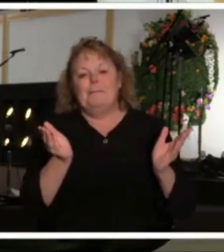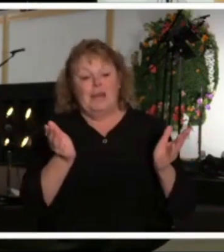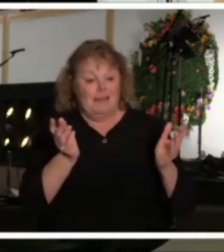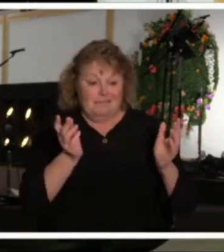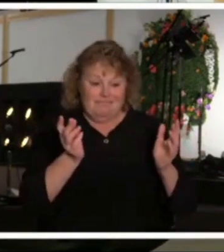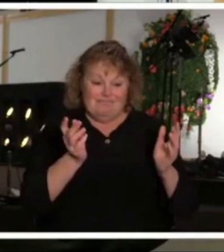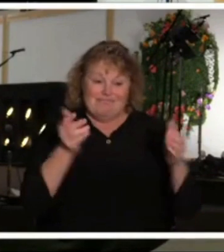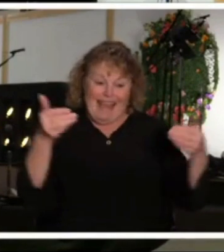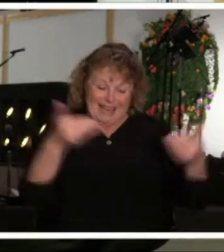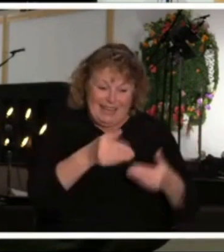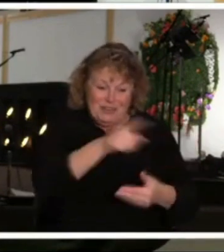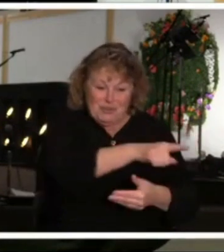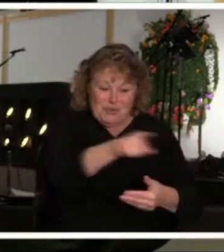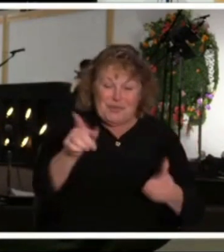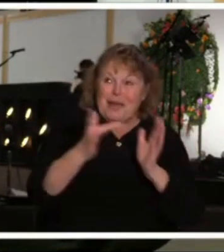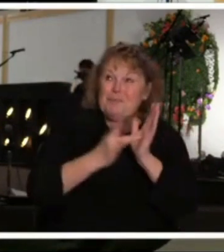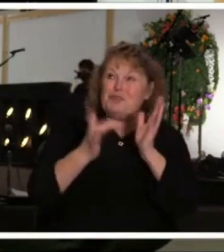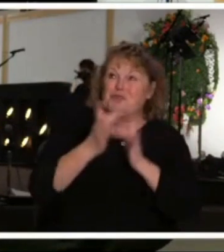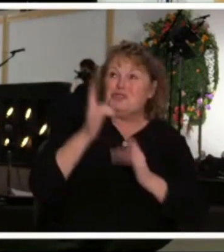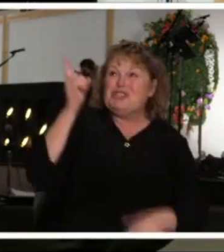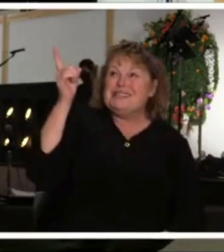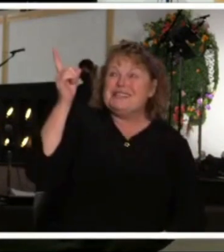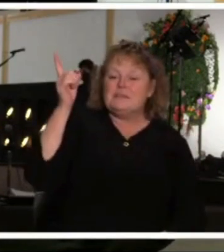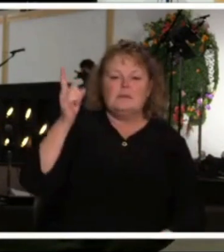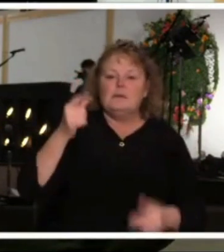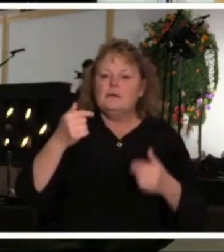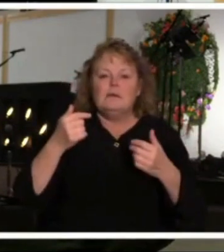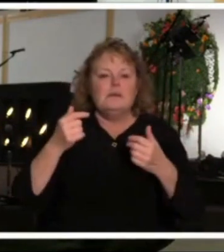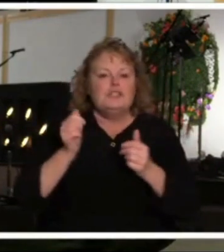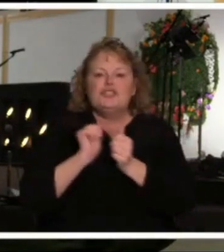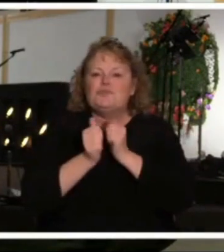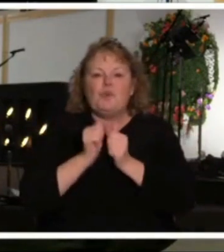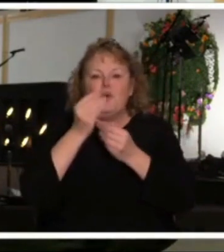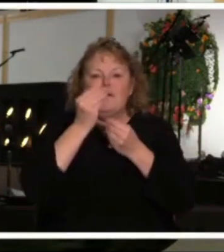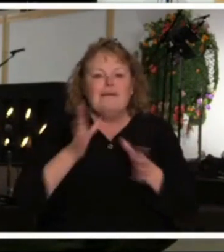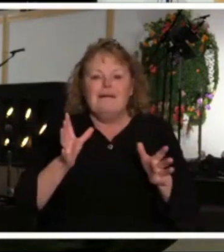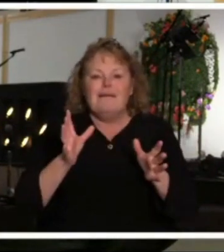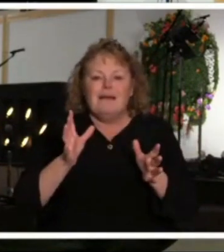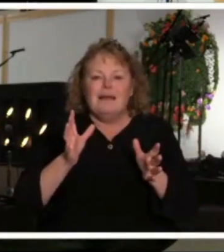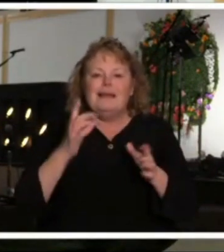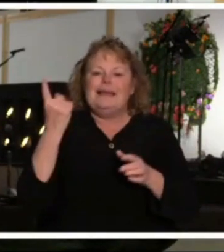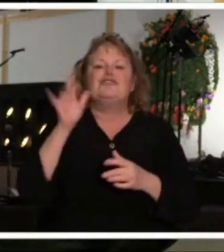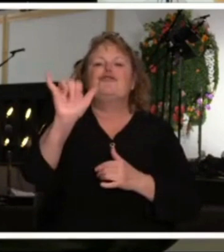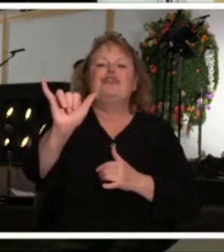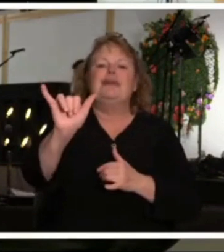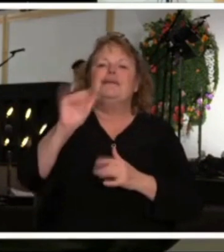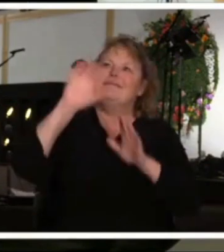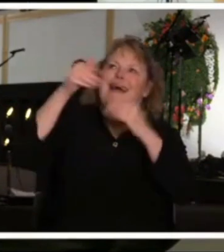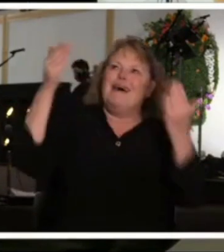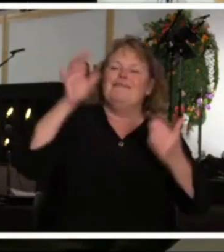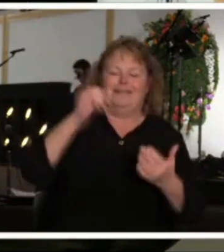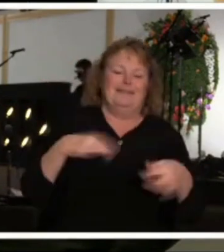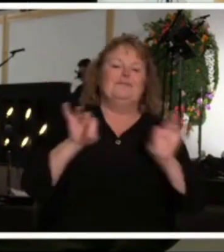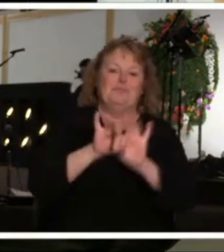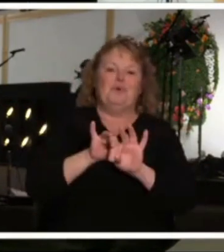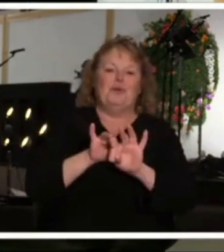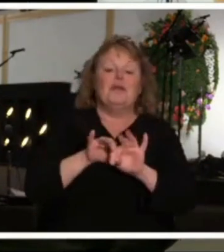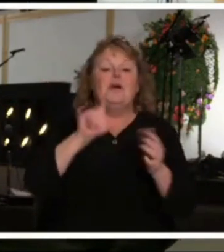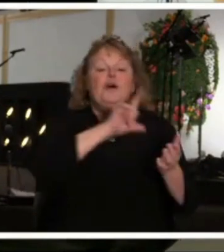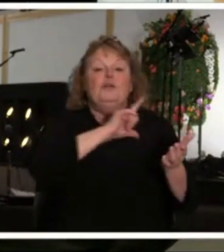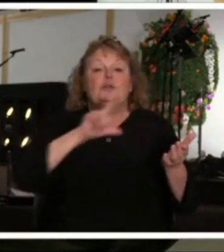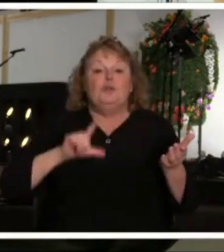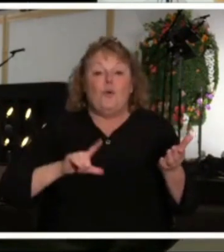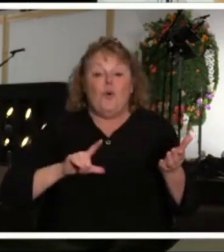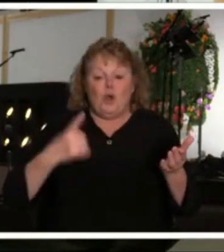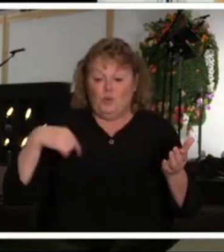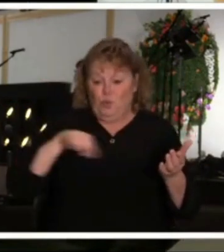people to a Jesus that won't matter for a game but will matter for eternity. And Lord, since we have invested in